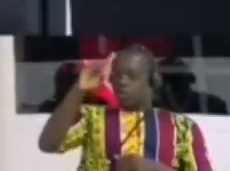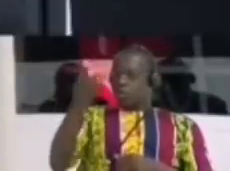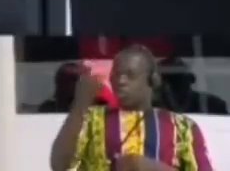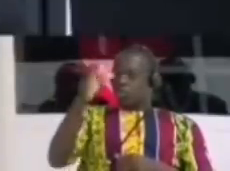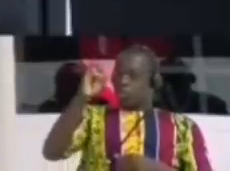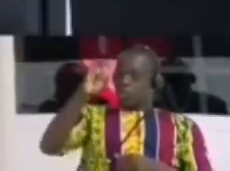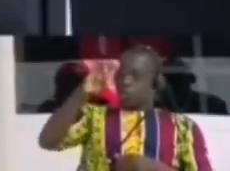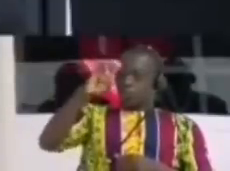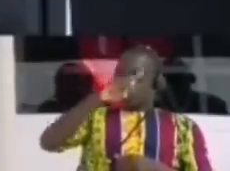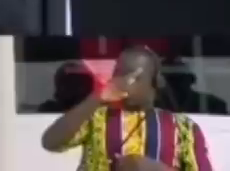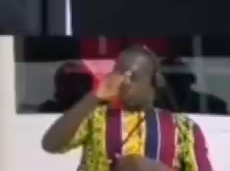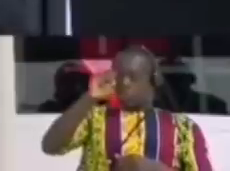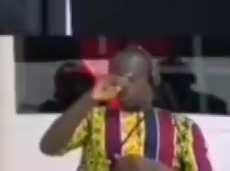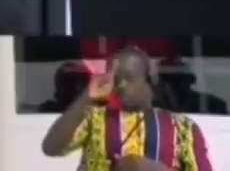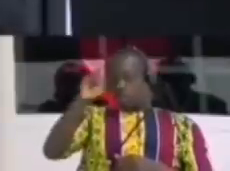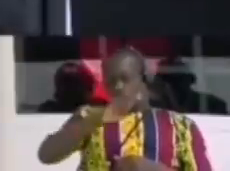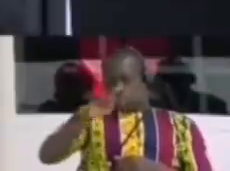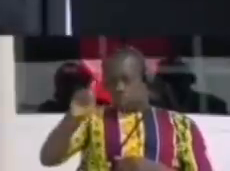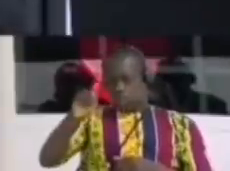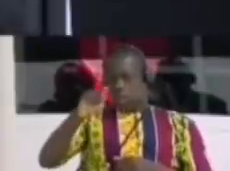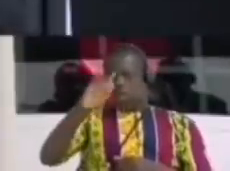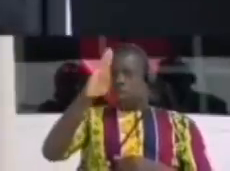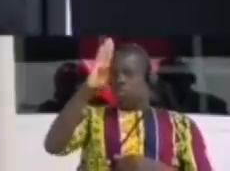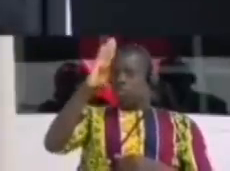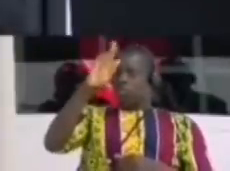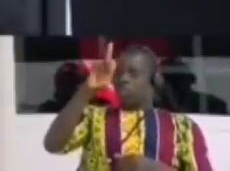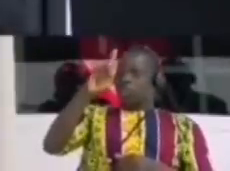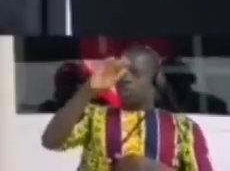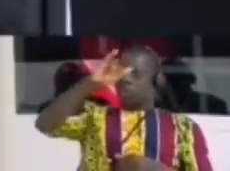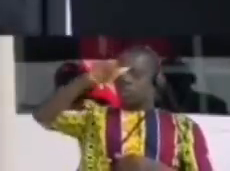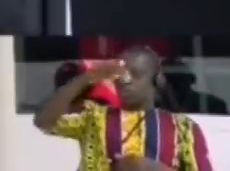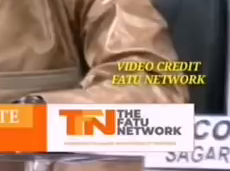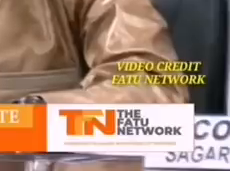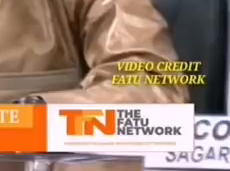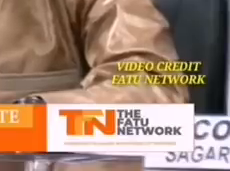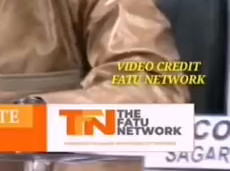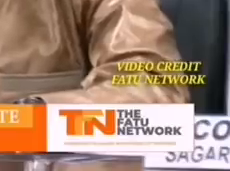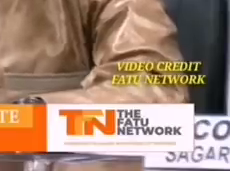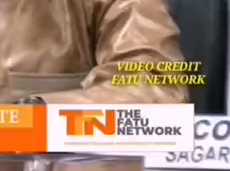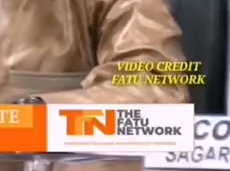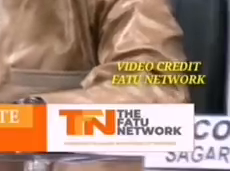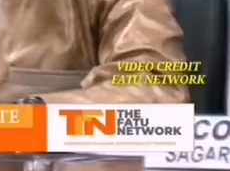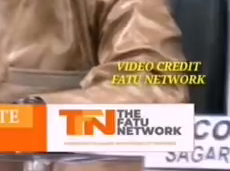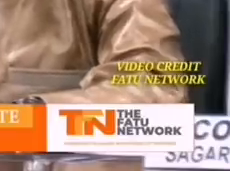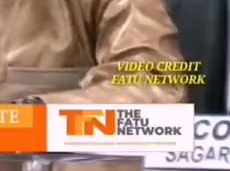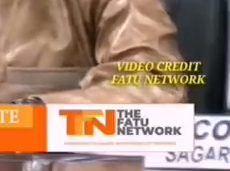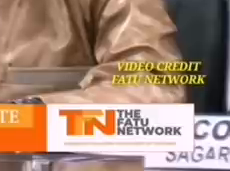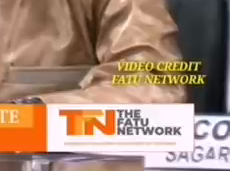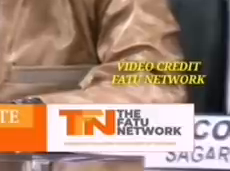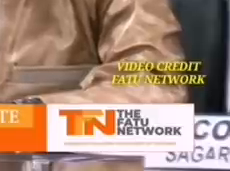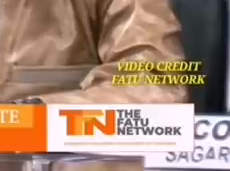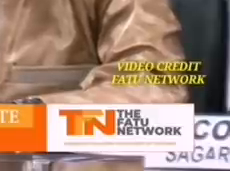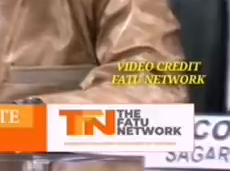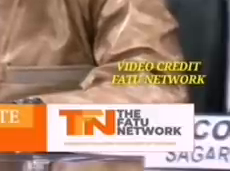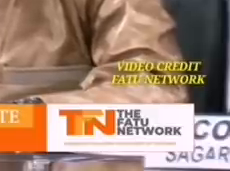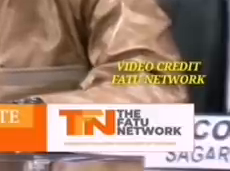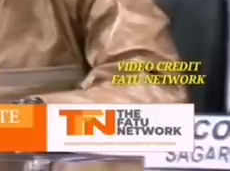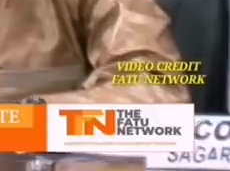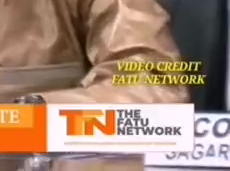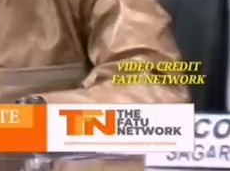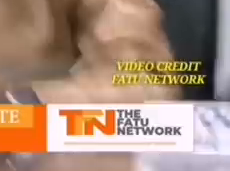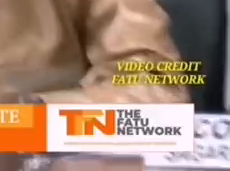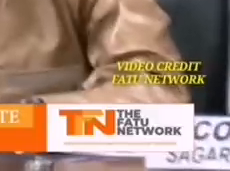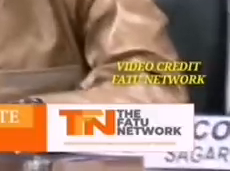BK Jata, and Tumbul Tamba. Yes, sir. Continuing his evidence in the ongoing murder trials of